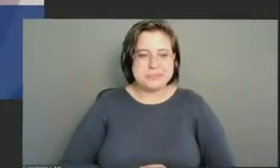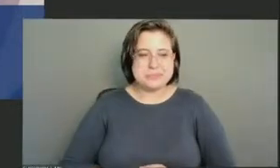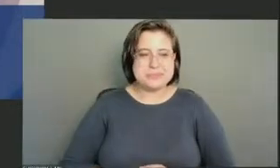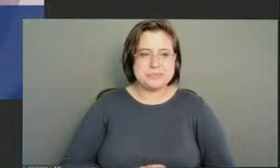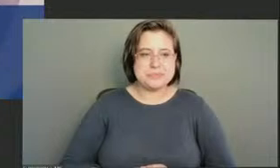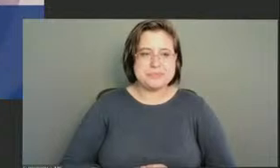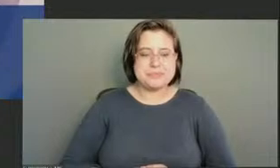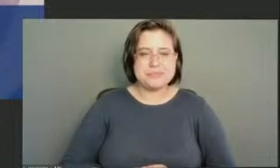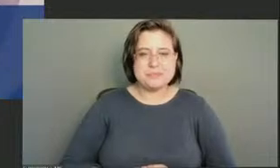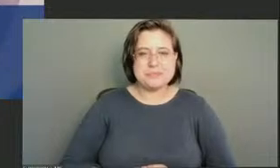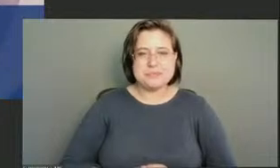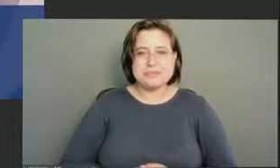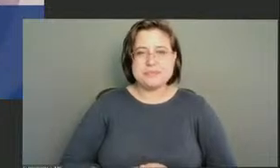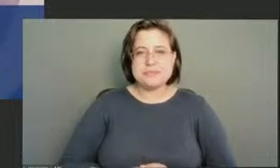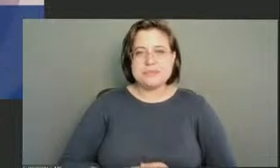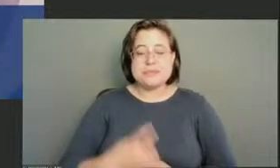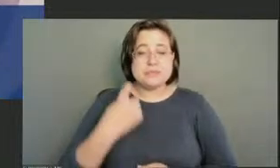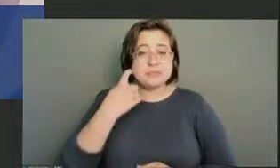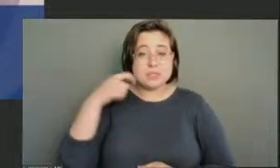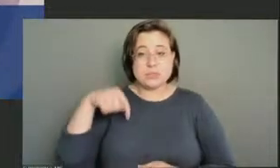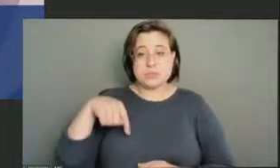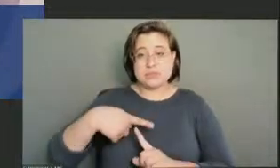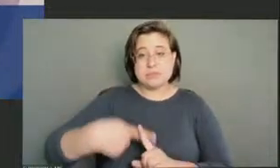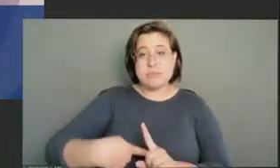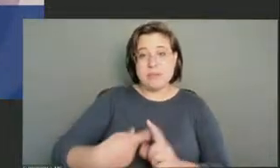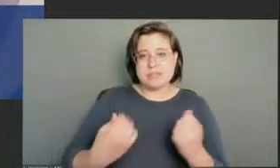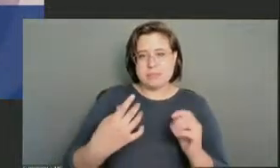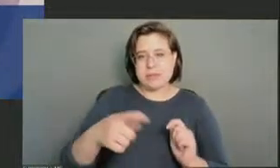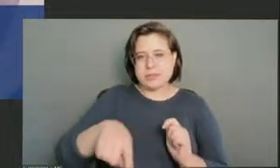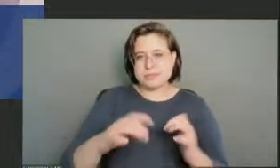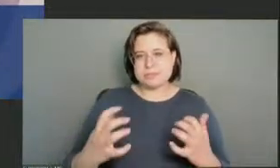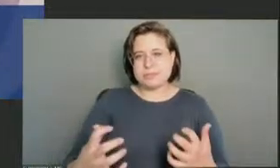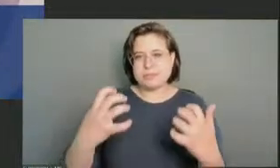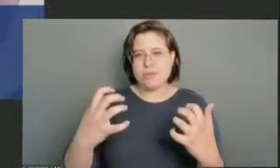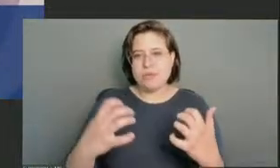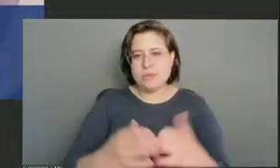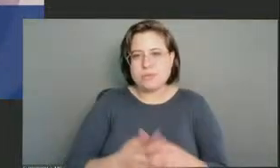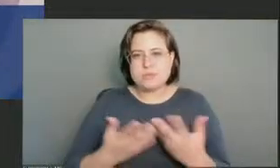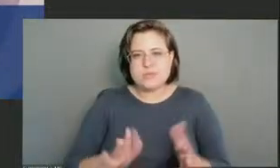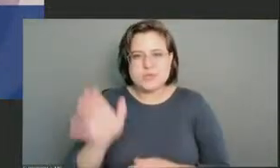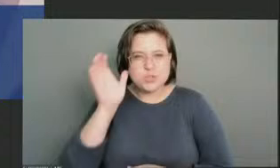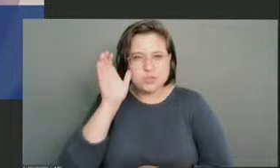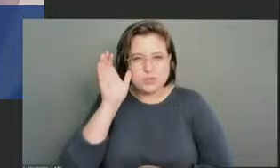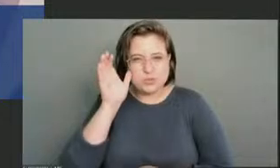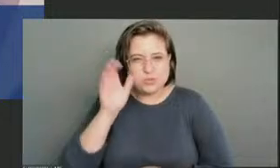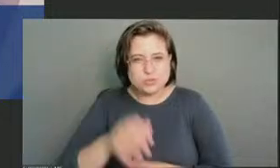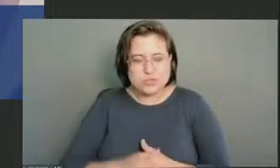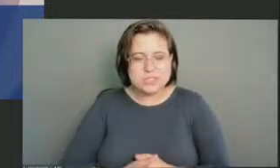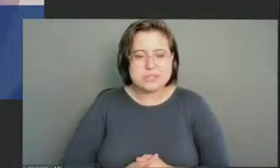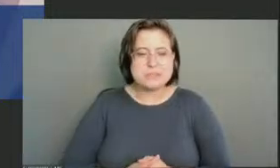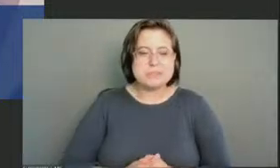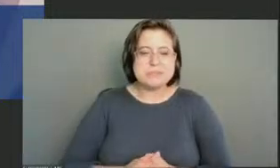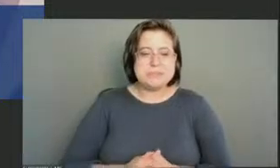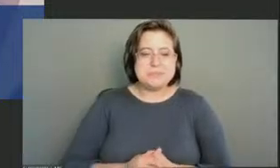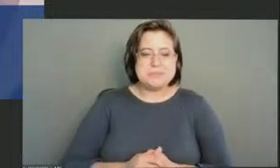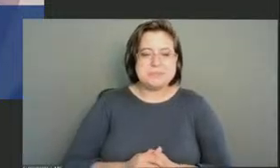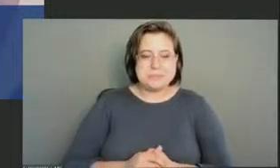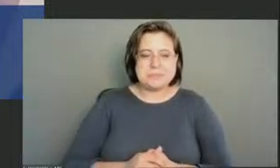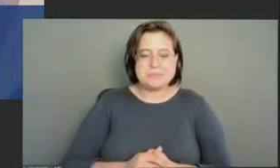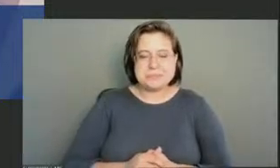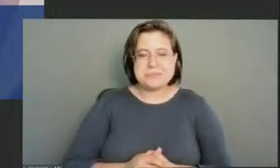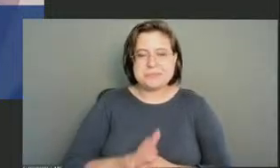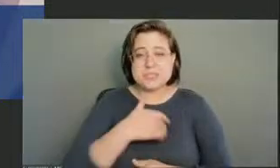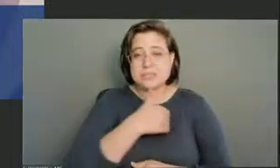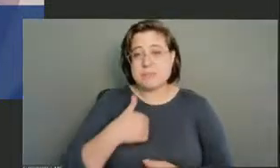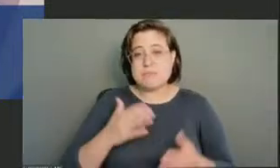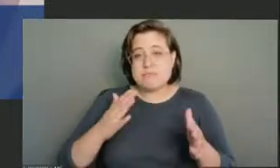So this month, as many of our viewers must have heard, and for those joining us, the members of the